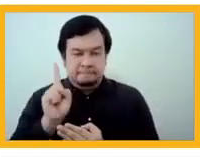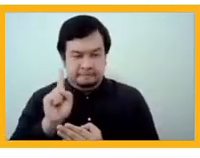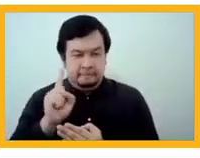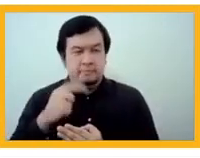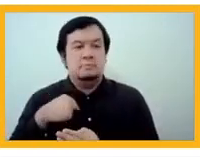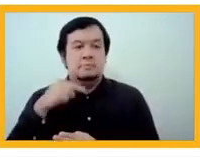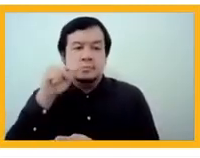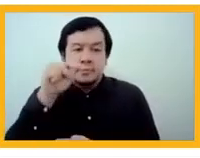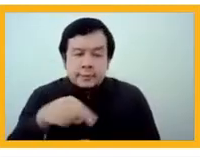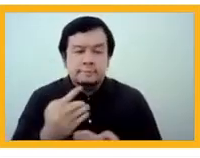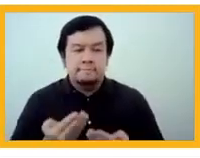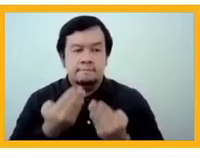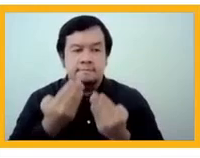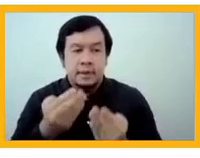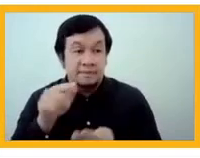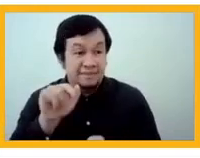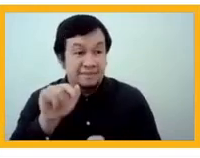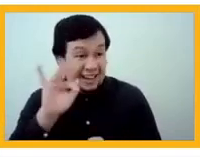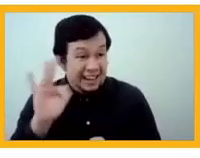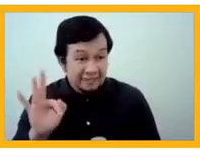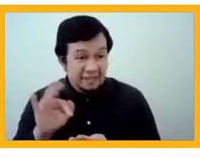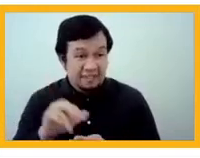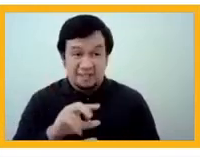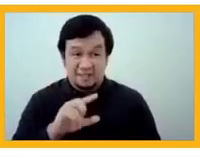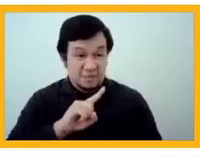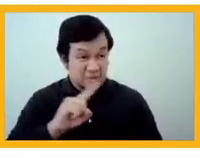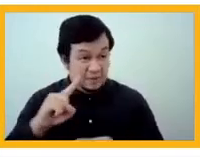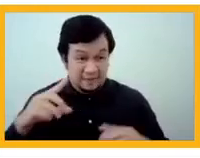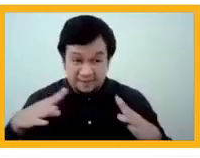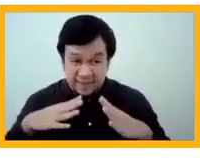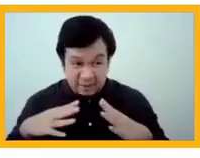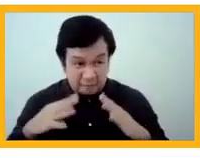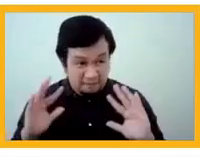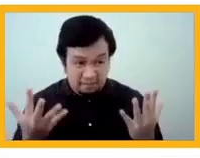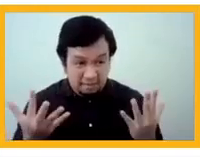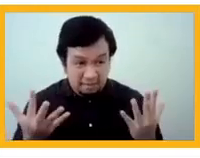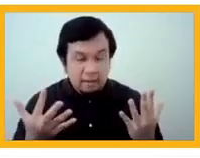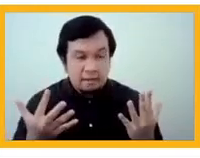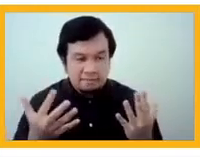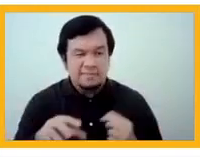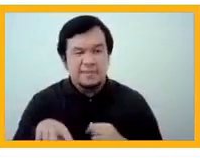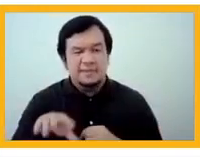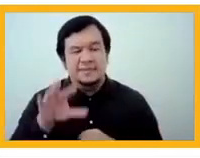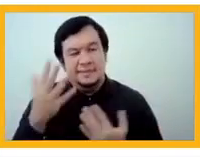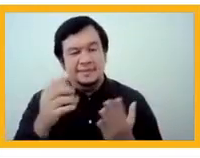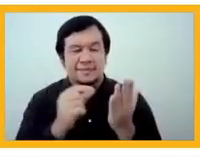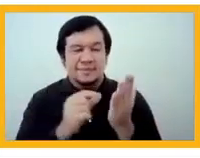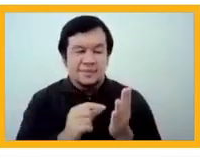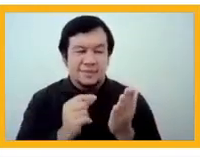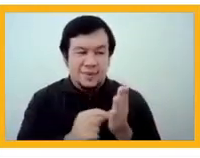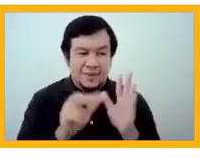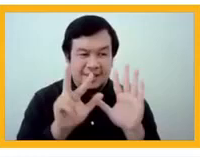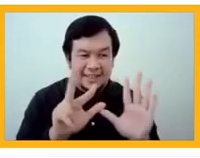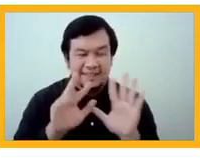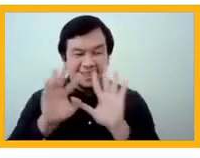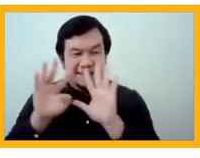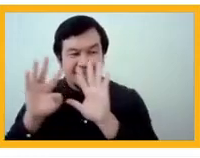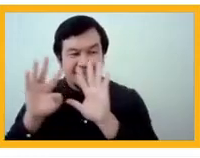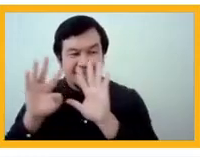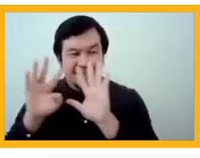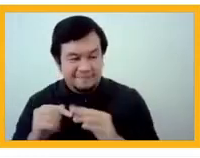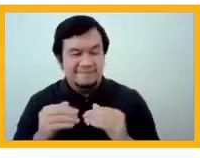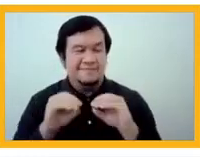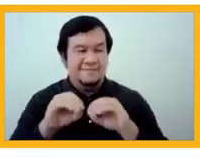have kids in the same classroom whose learning levels are spanning all the way from grade 2, 3, 4, 5, 6, 7, 8. And so it's